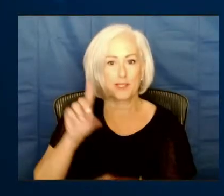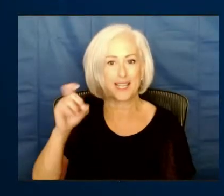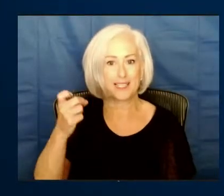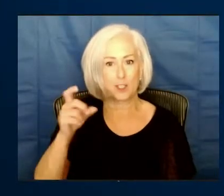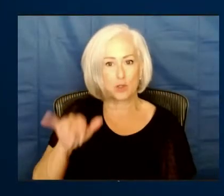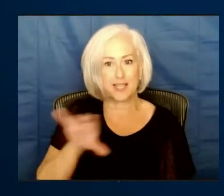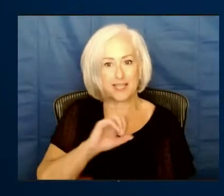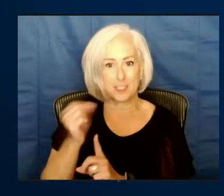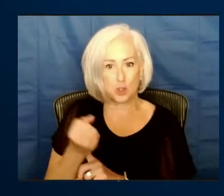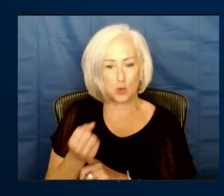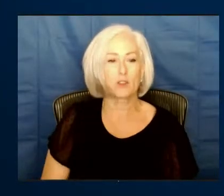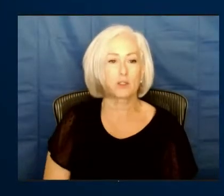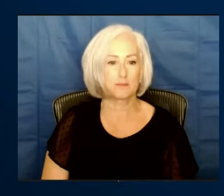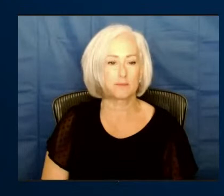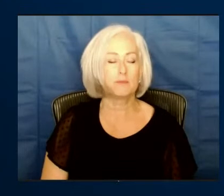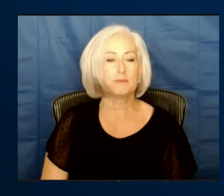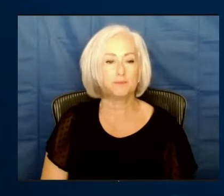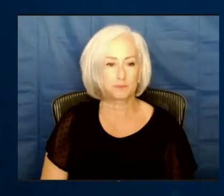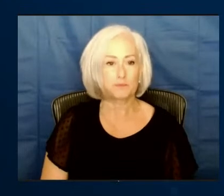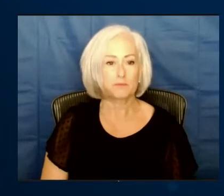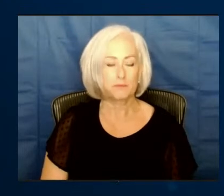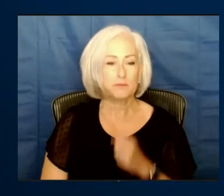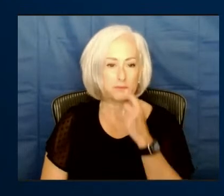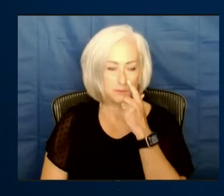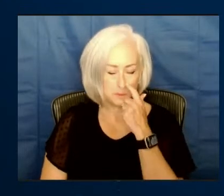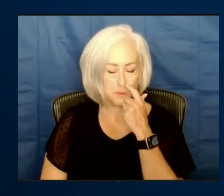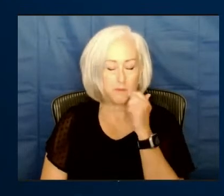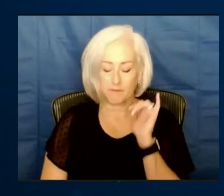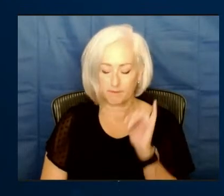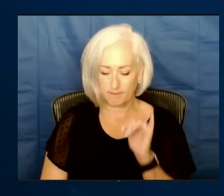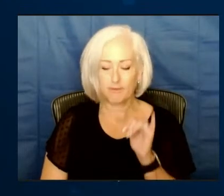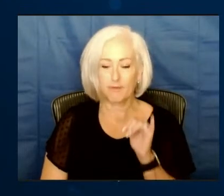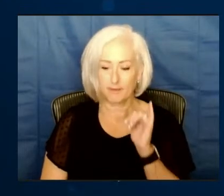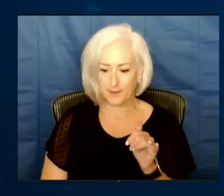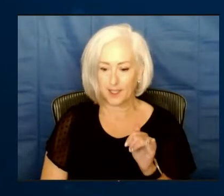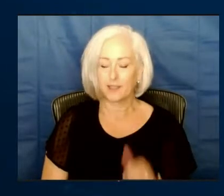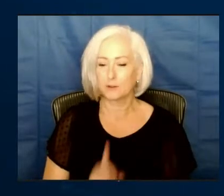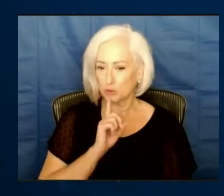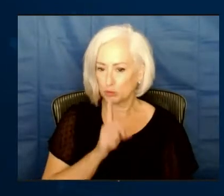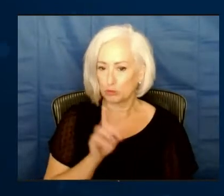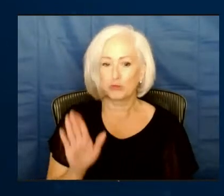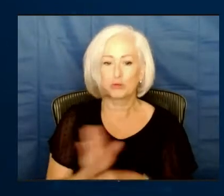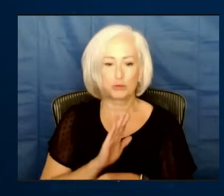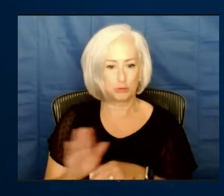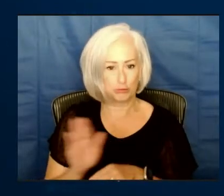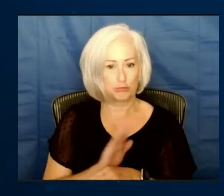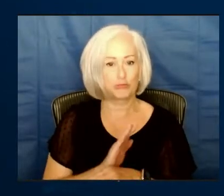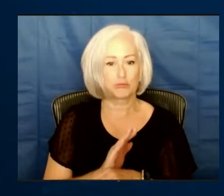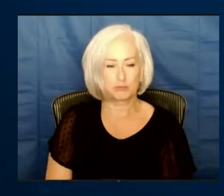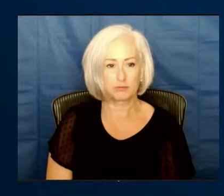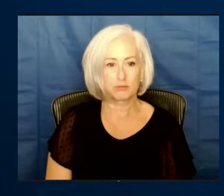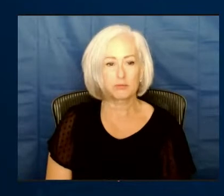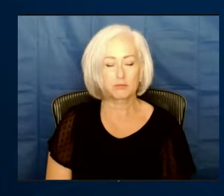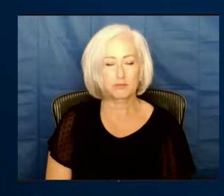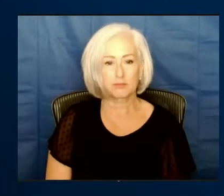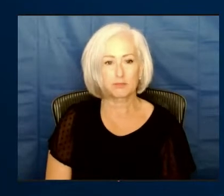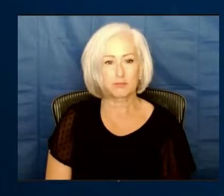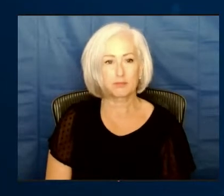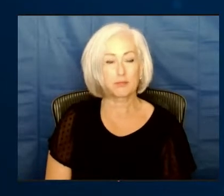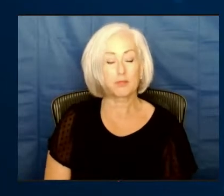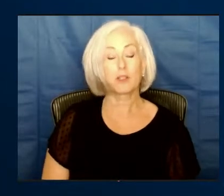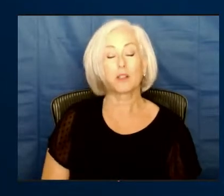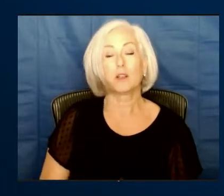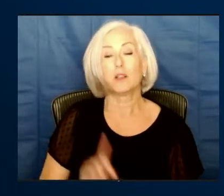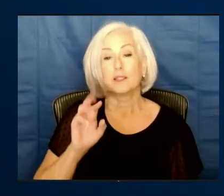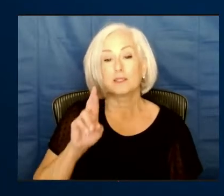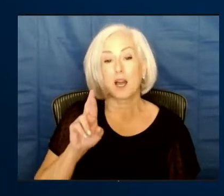think that is indeed, that is real and hard. And so, Dr. Monks, as you think about